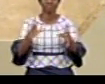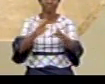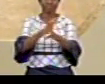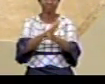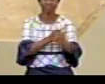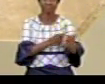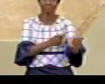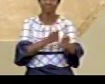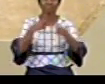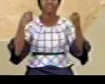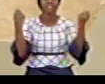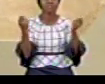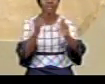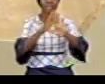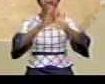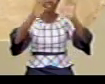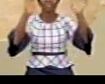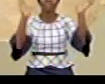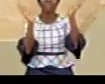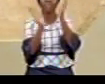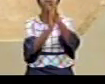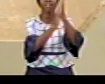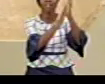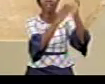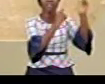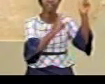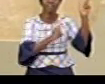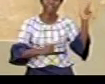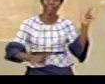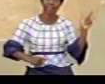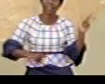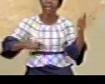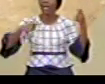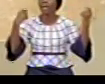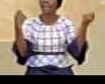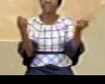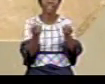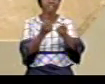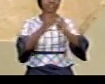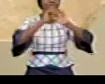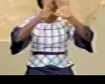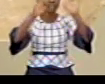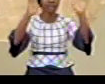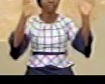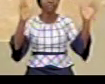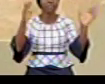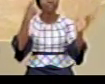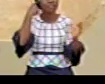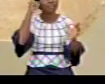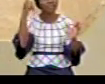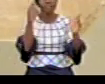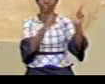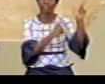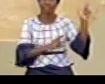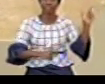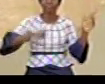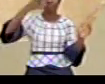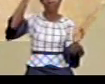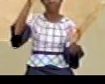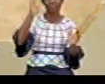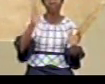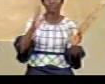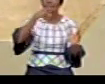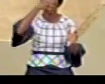Hallelujah, hallelujah, praise the Lord. Hallelujah for the Lord